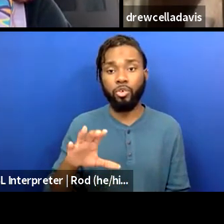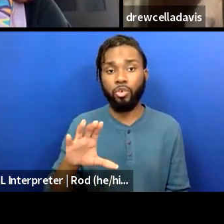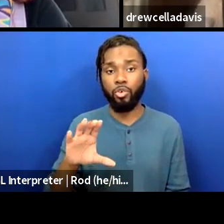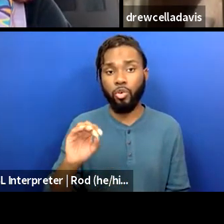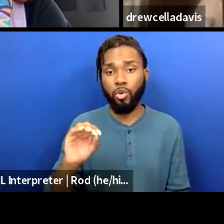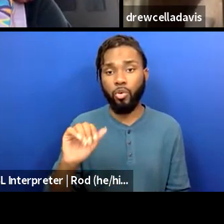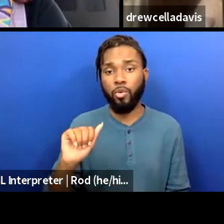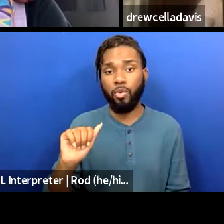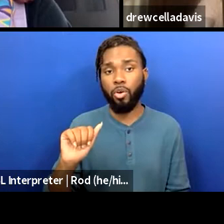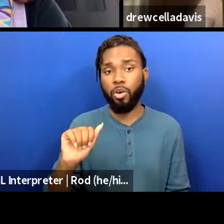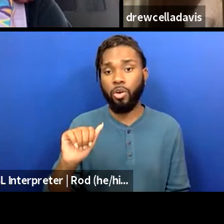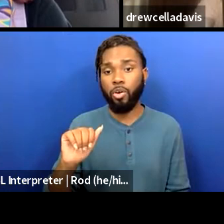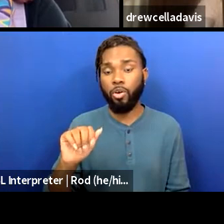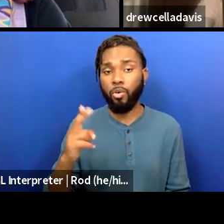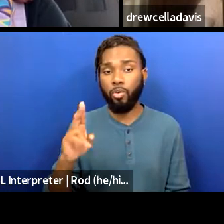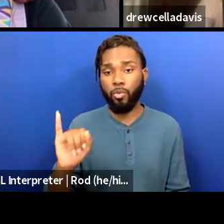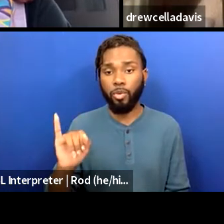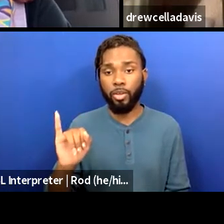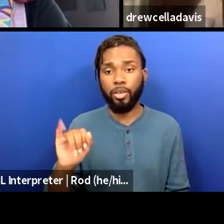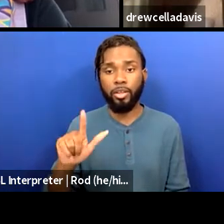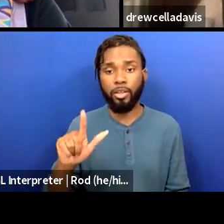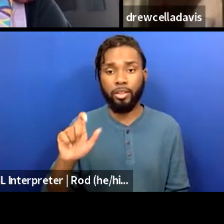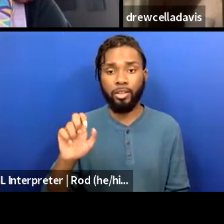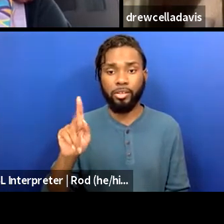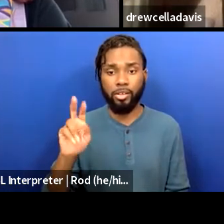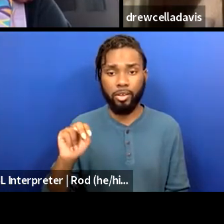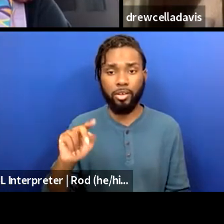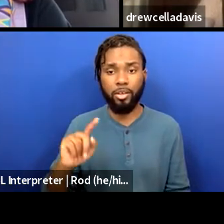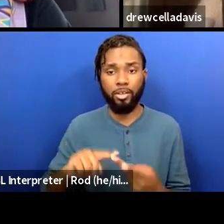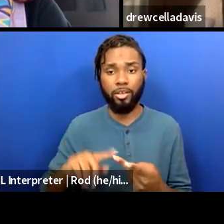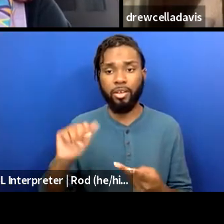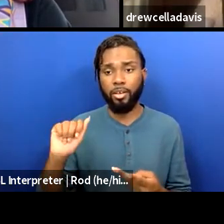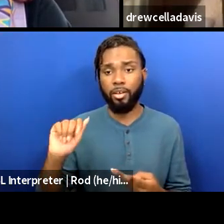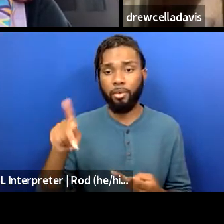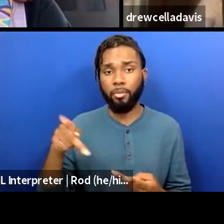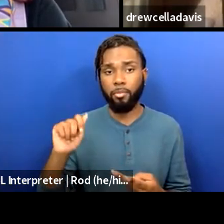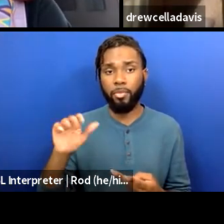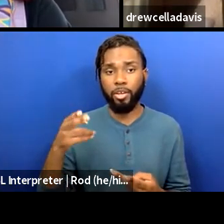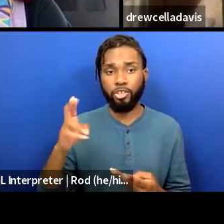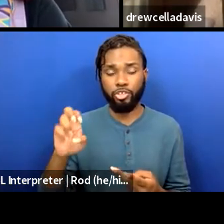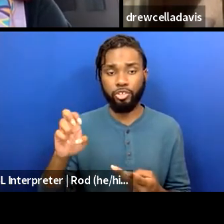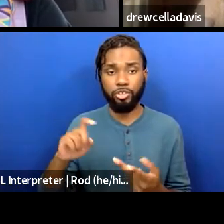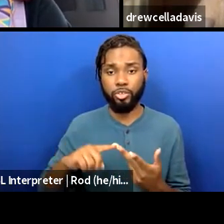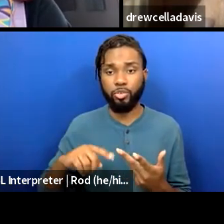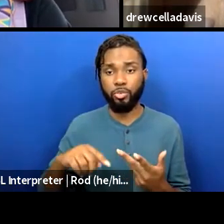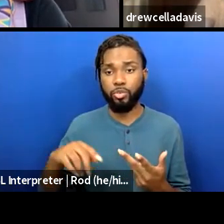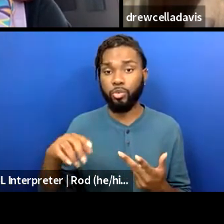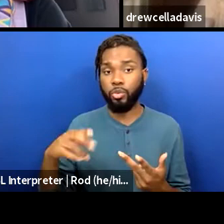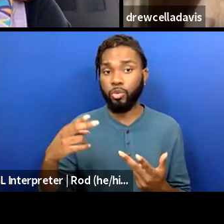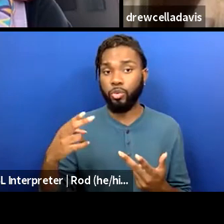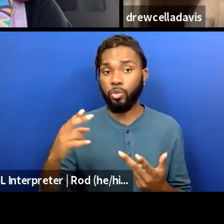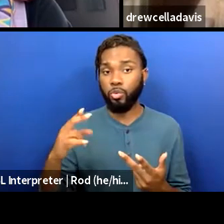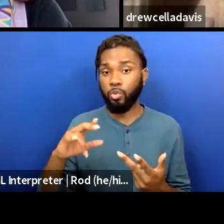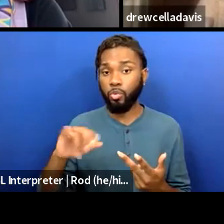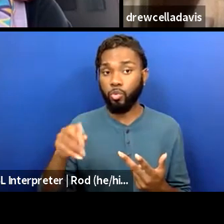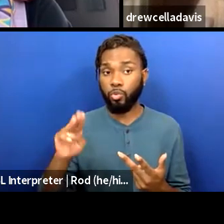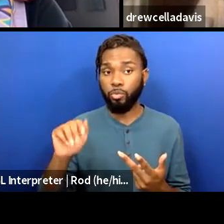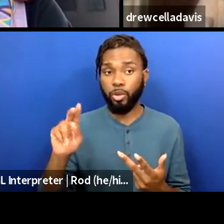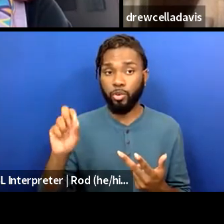Coahuilatican, the Lipan Apache, the Tonkawa, the Humanos, and the Comanche.